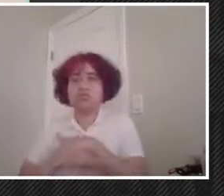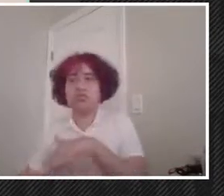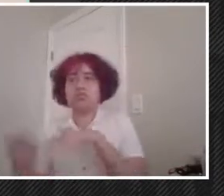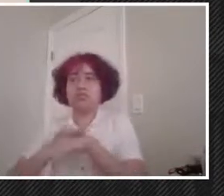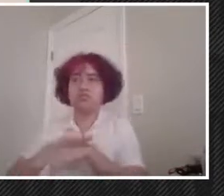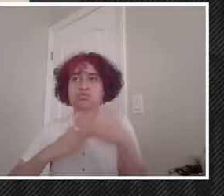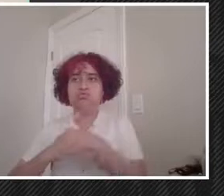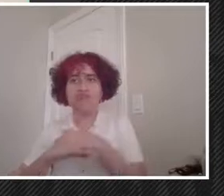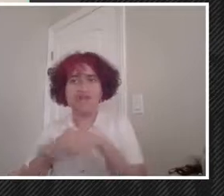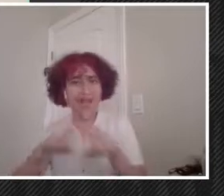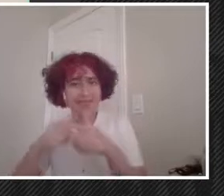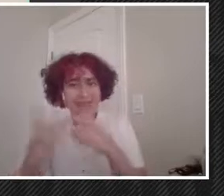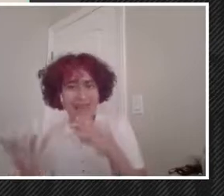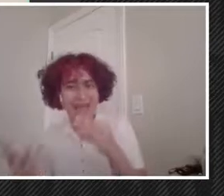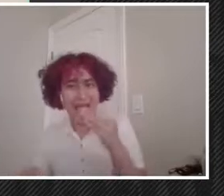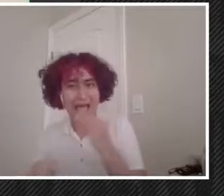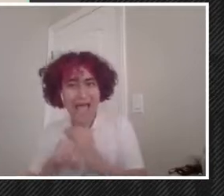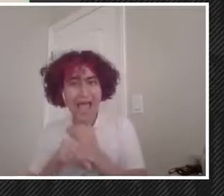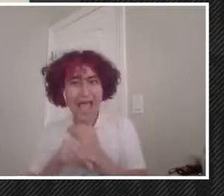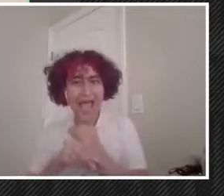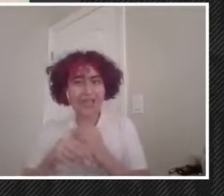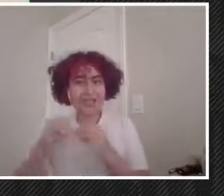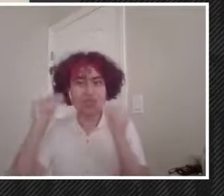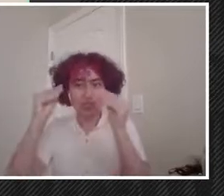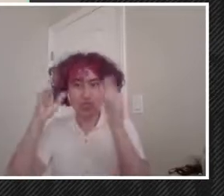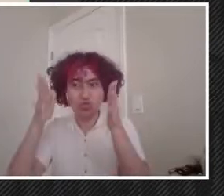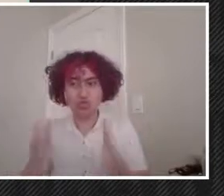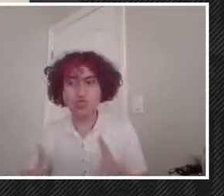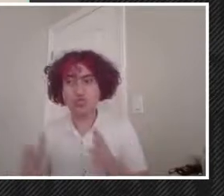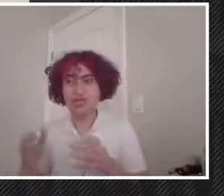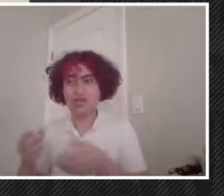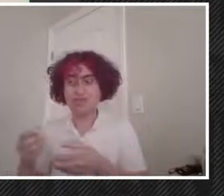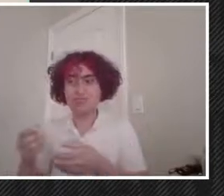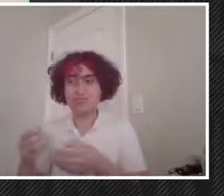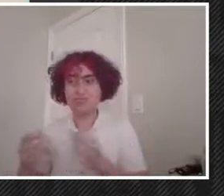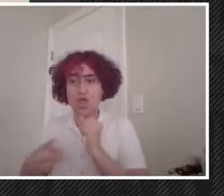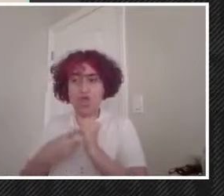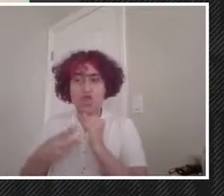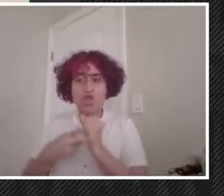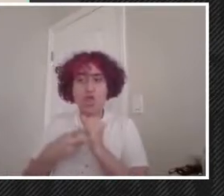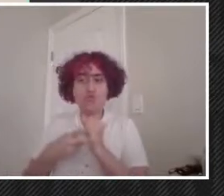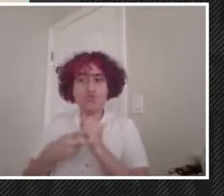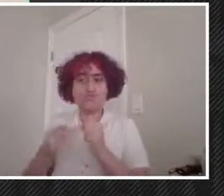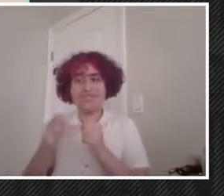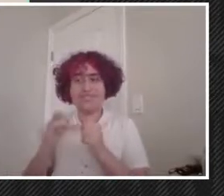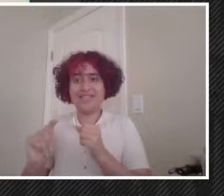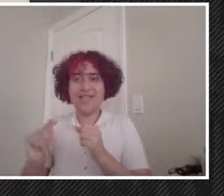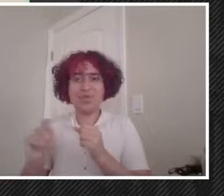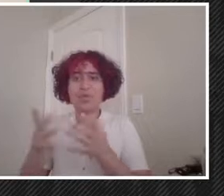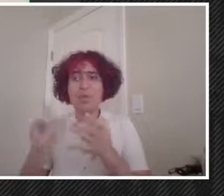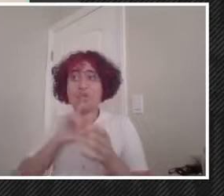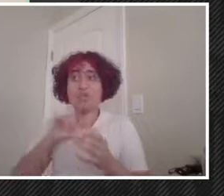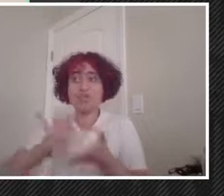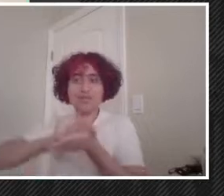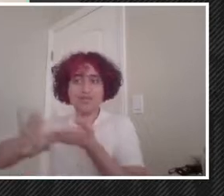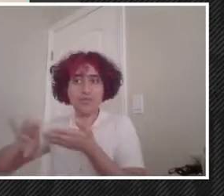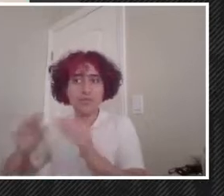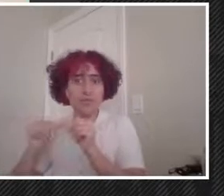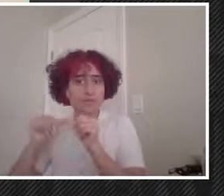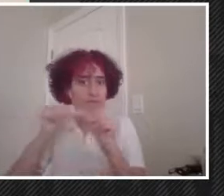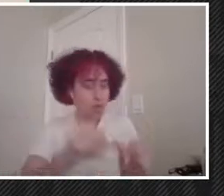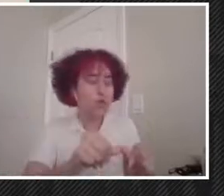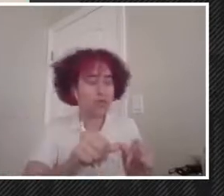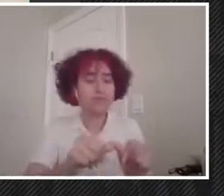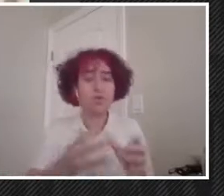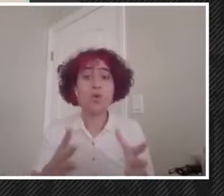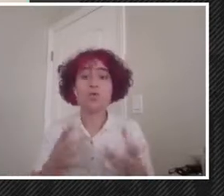see a significant reduction in that student loan debt moving forward. We want to make sure that we've done something to ensure that